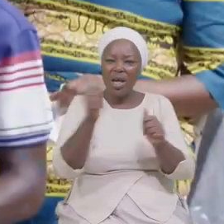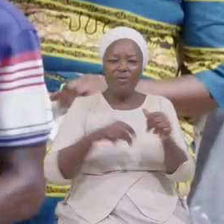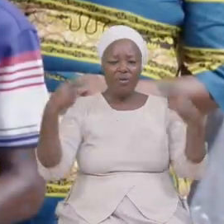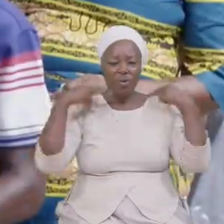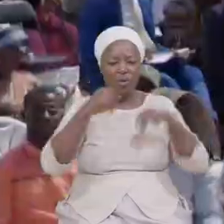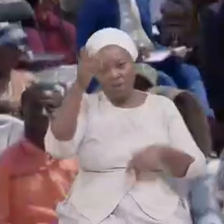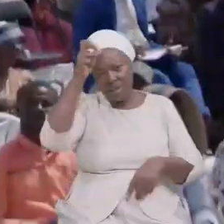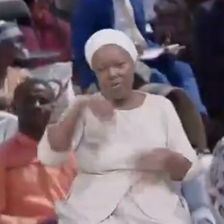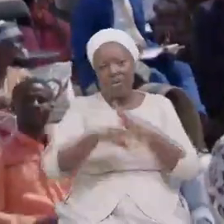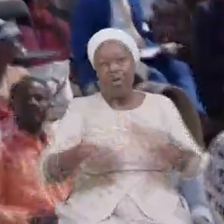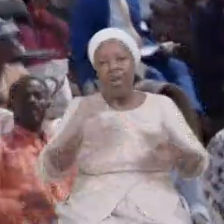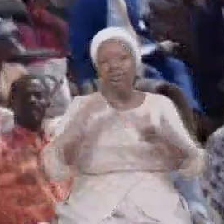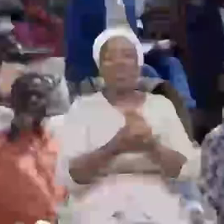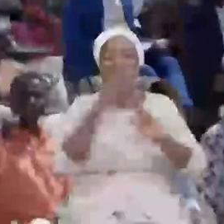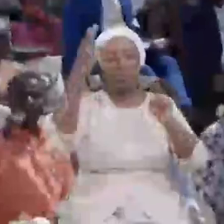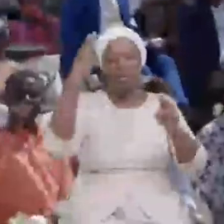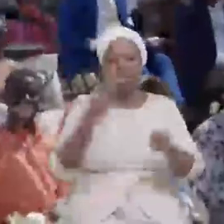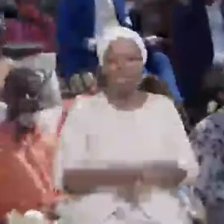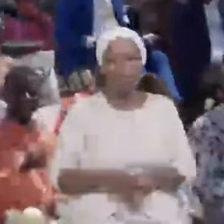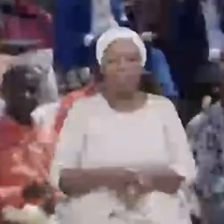life in Jesus' name.